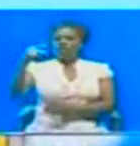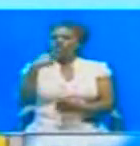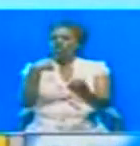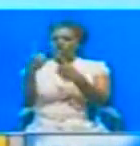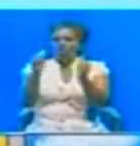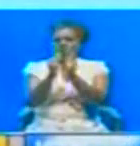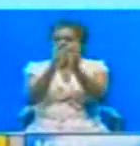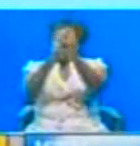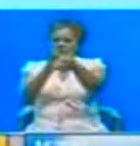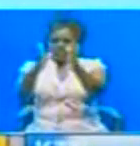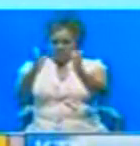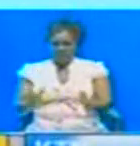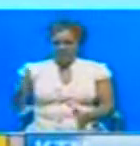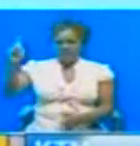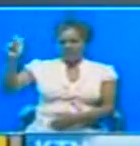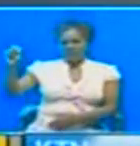Erin Ochieng.